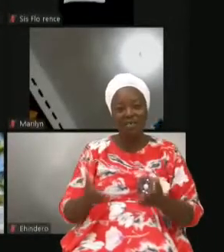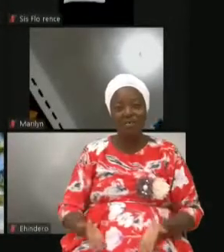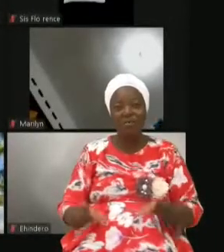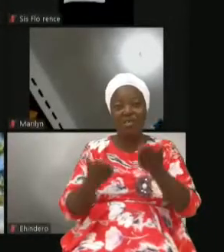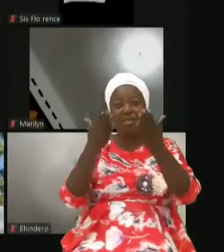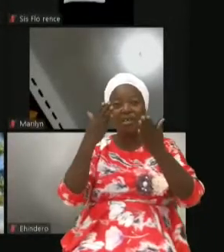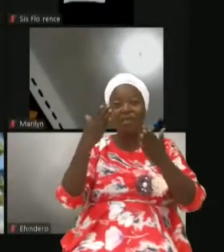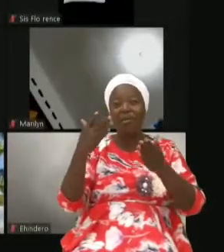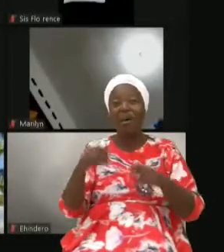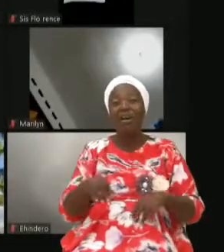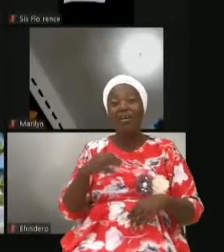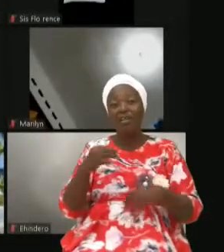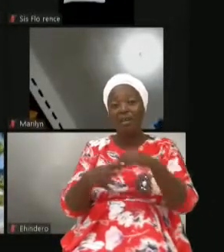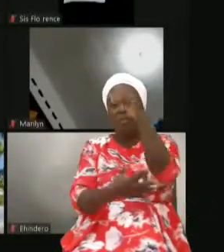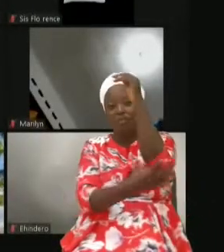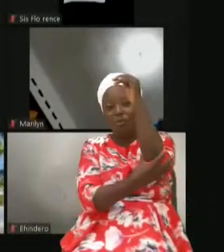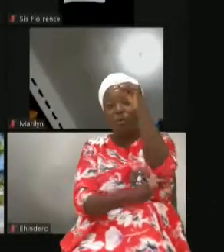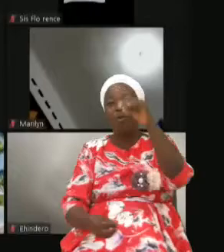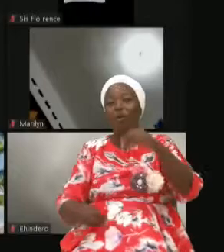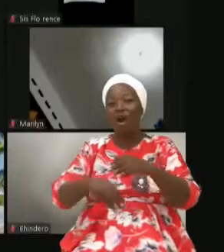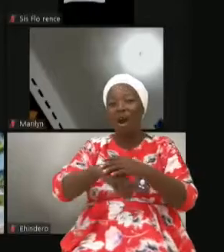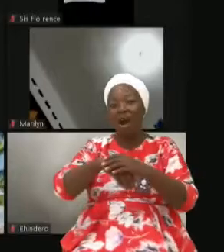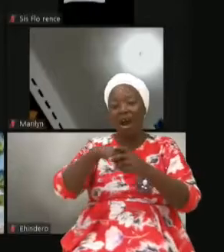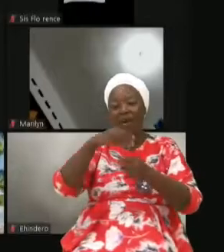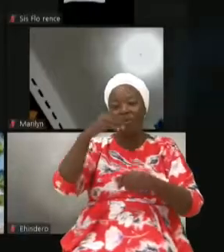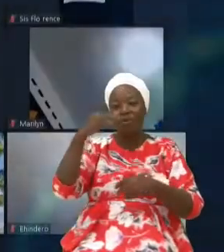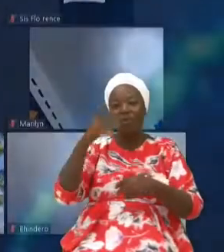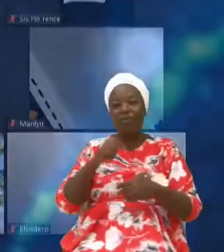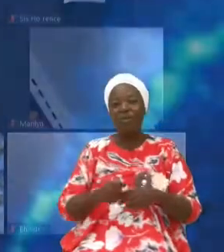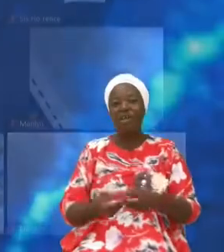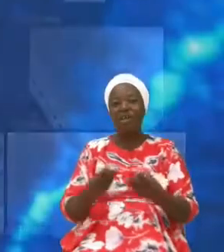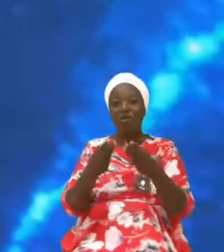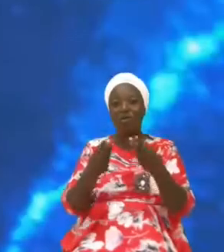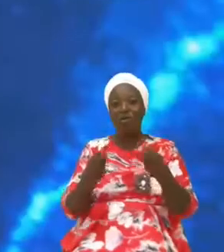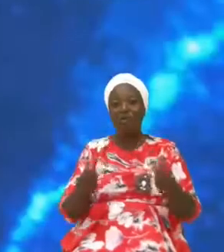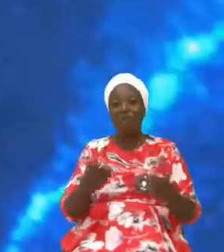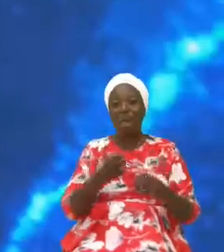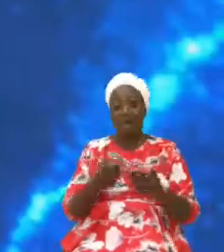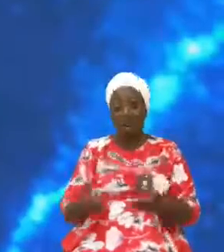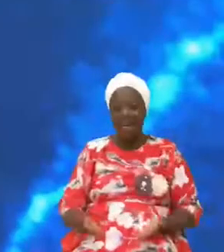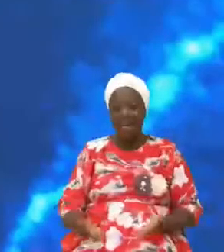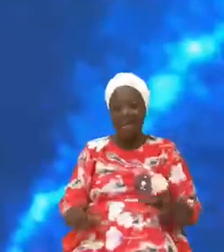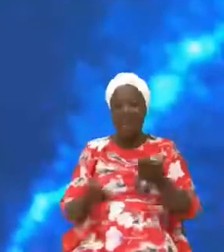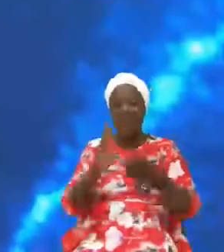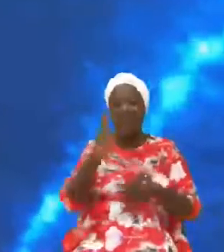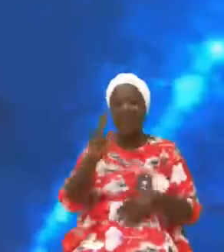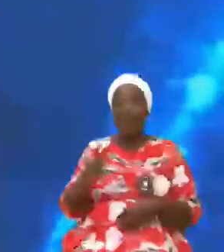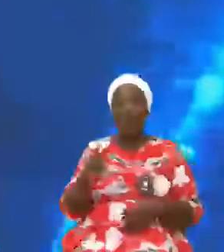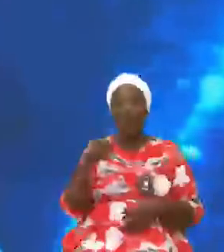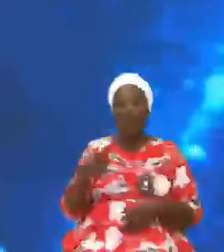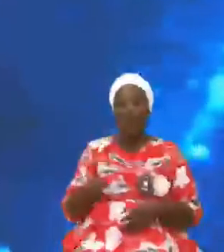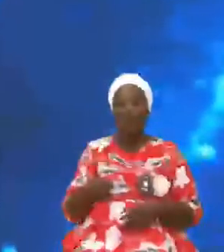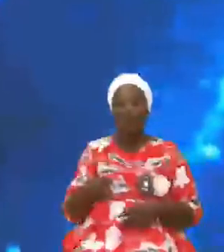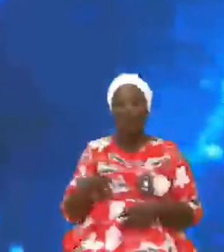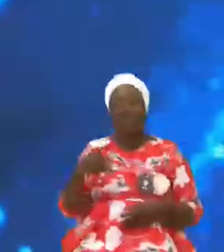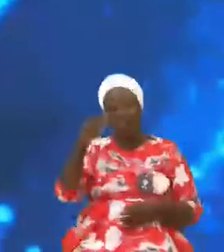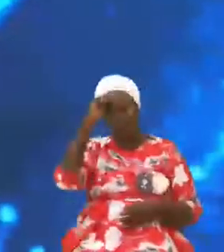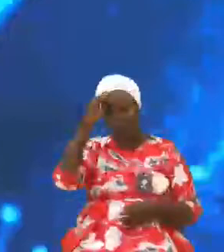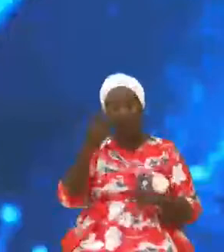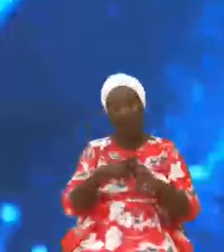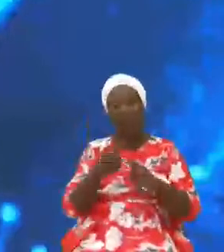he raiseth up the poor out of the dust, and lifted up the